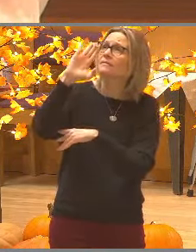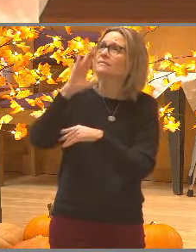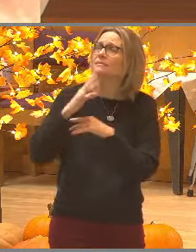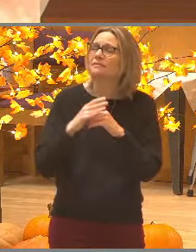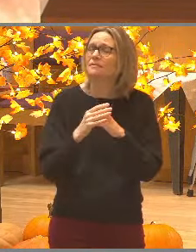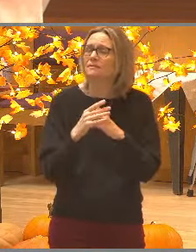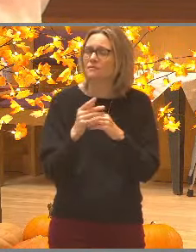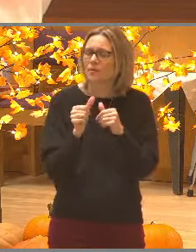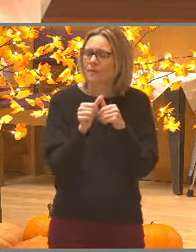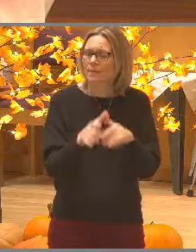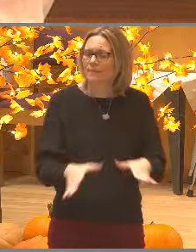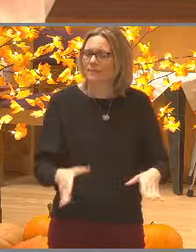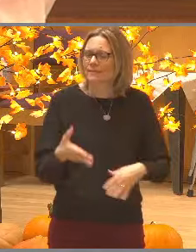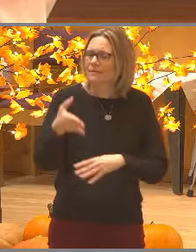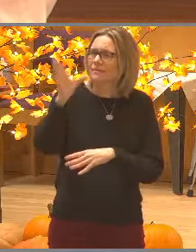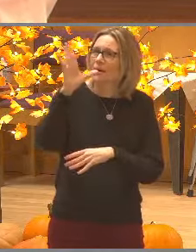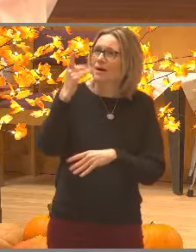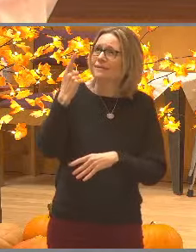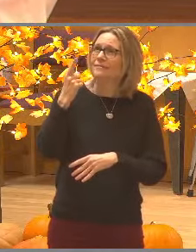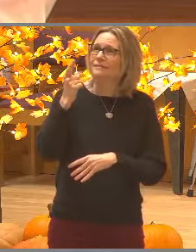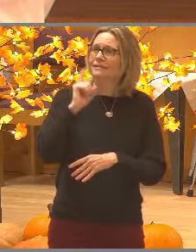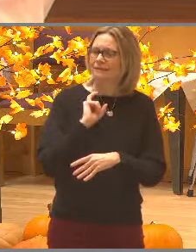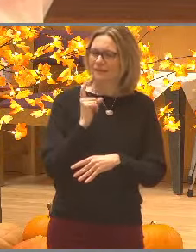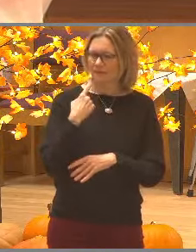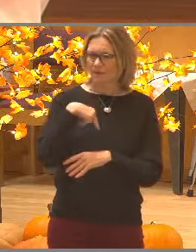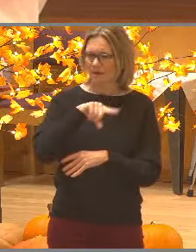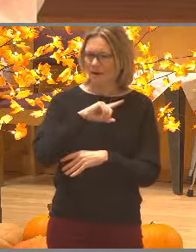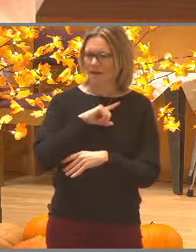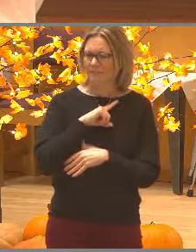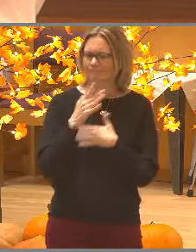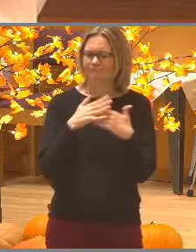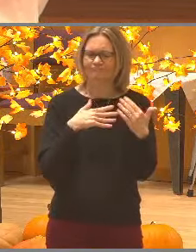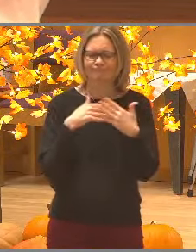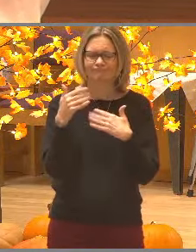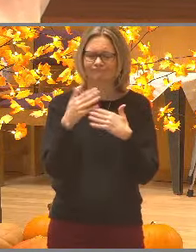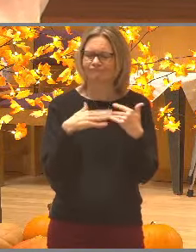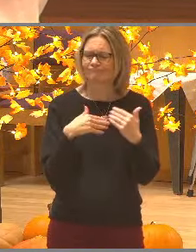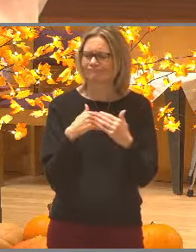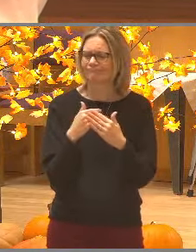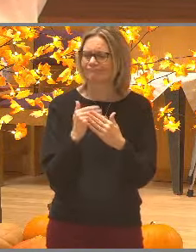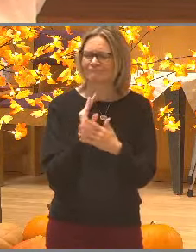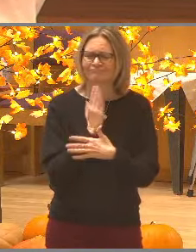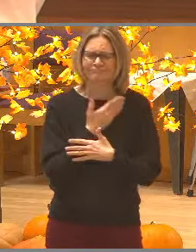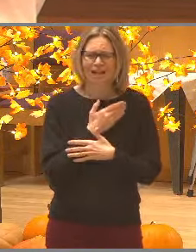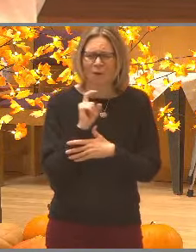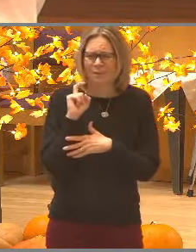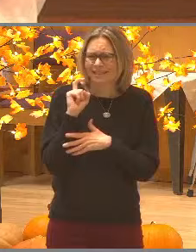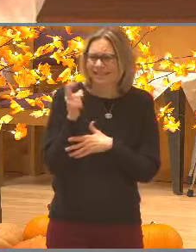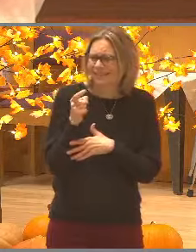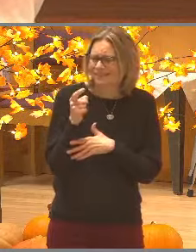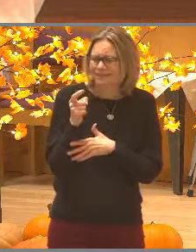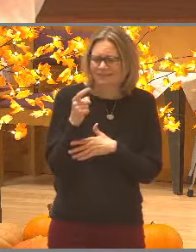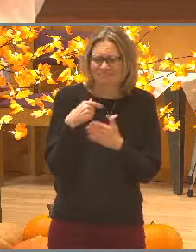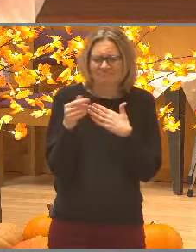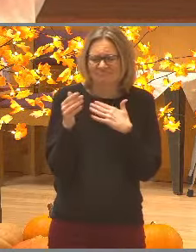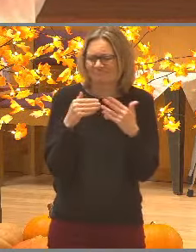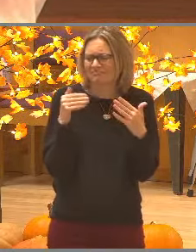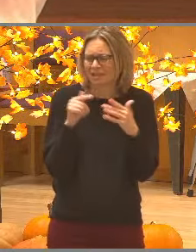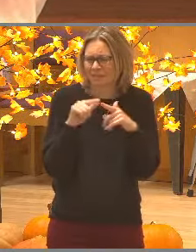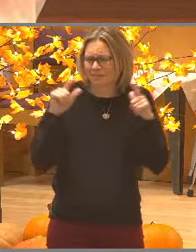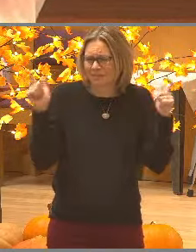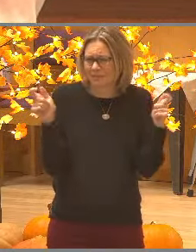for the blessing that God has given us, that no matter how small our fruits, our leaves may be, in the